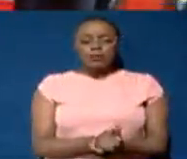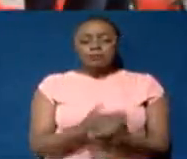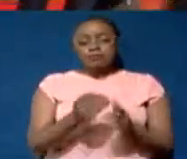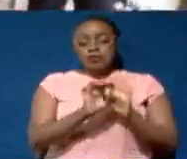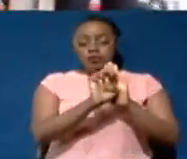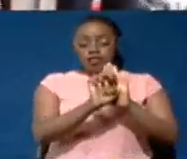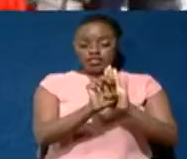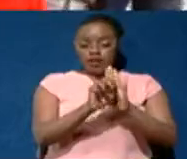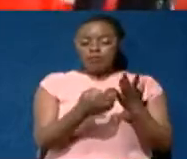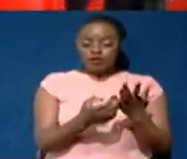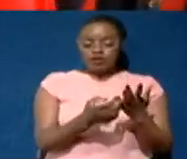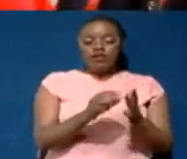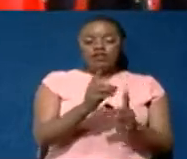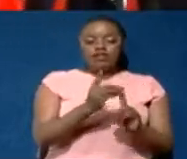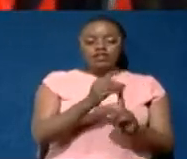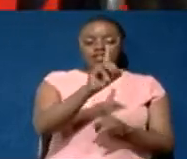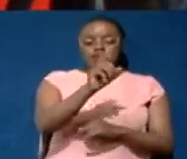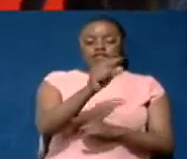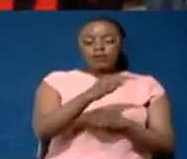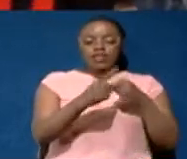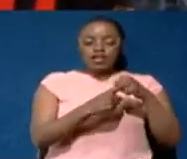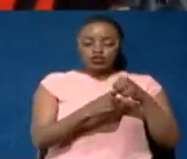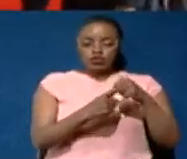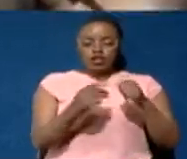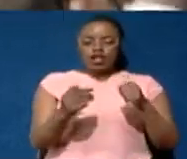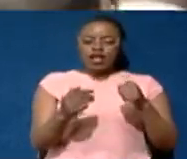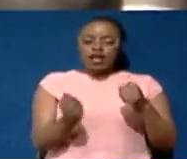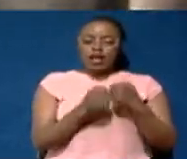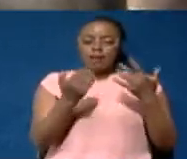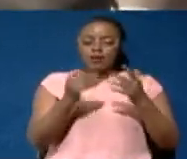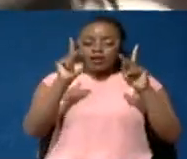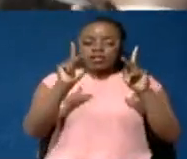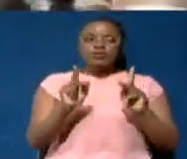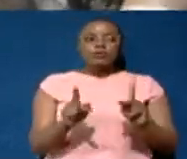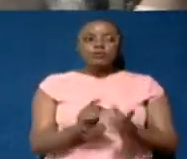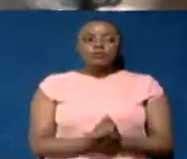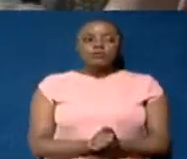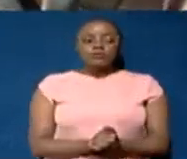For instance, the June 1st celebration program held in Kisumu